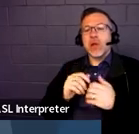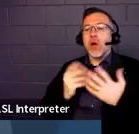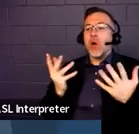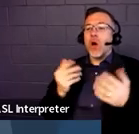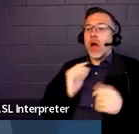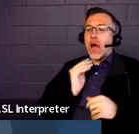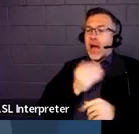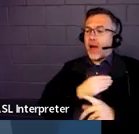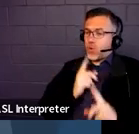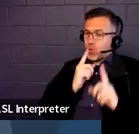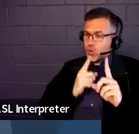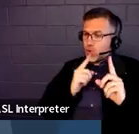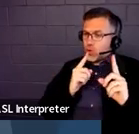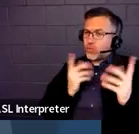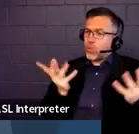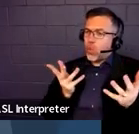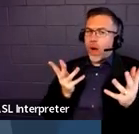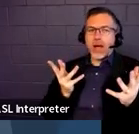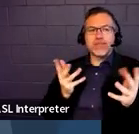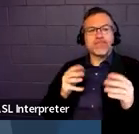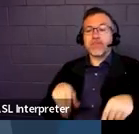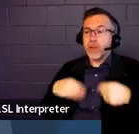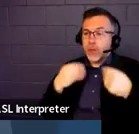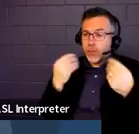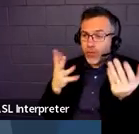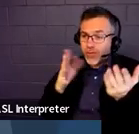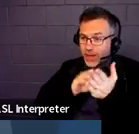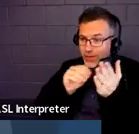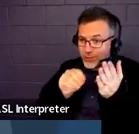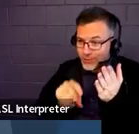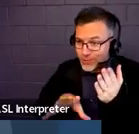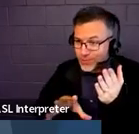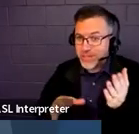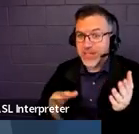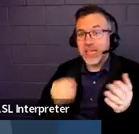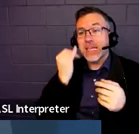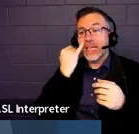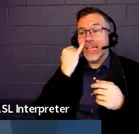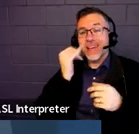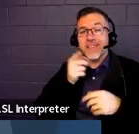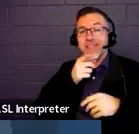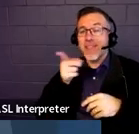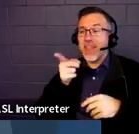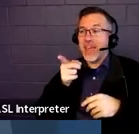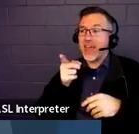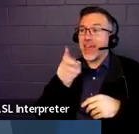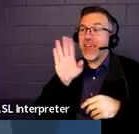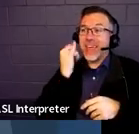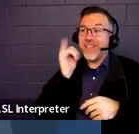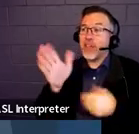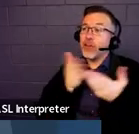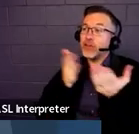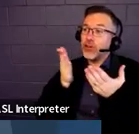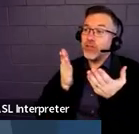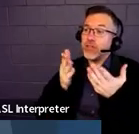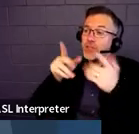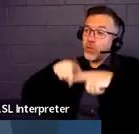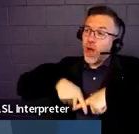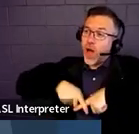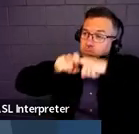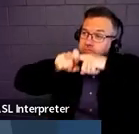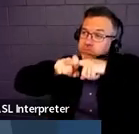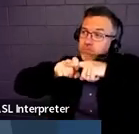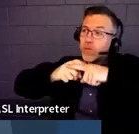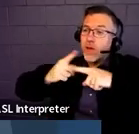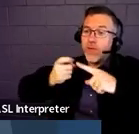a student an opportunity that has had interrupted services and